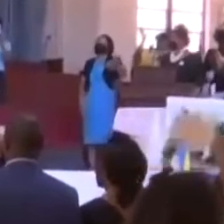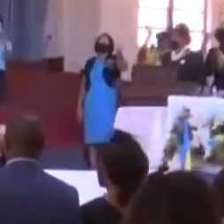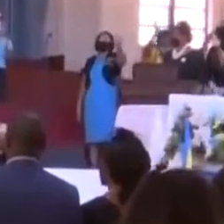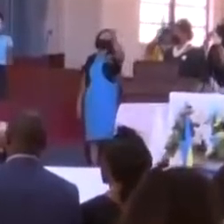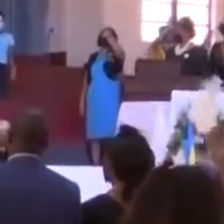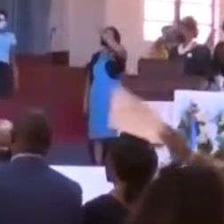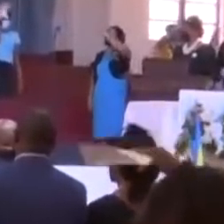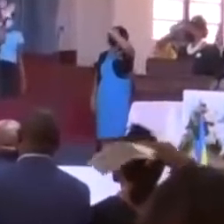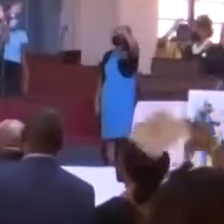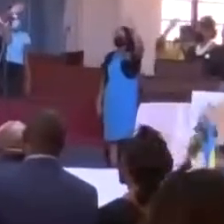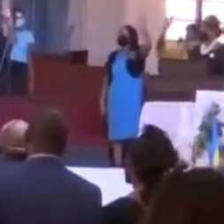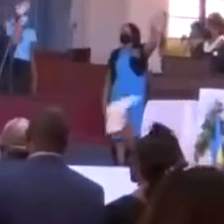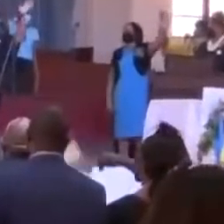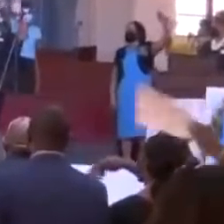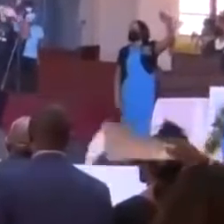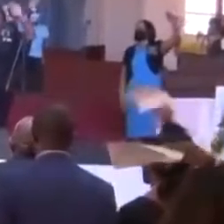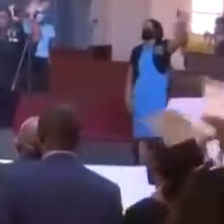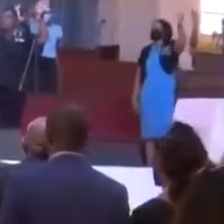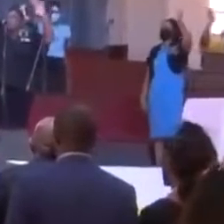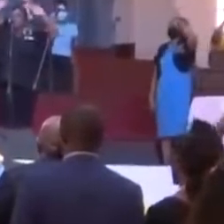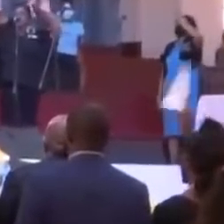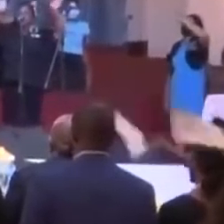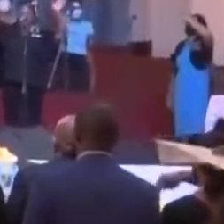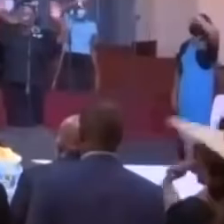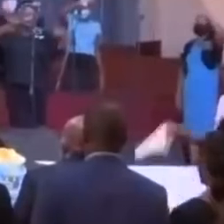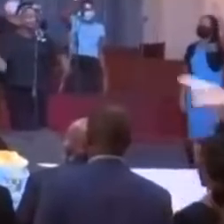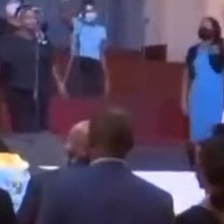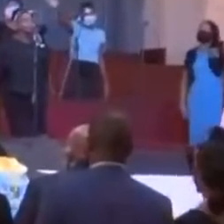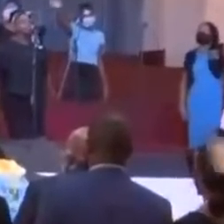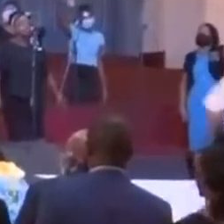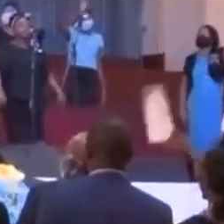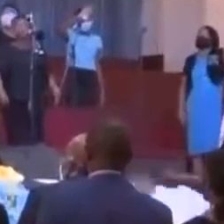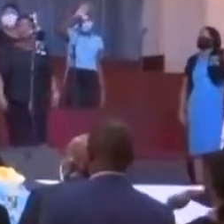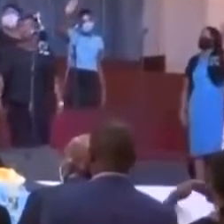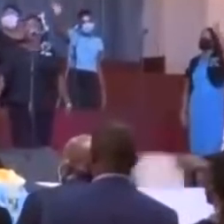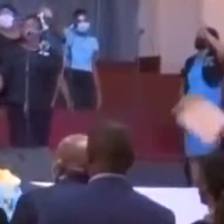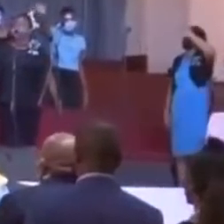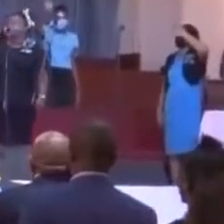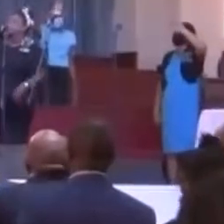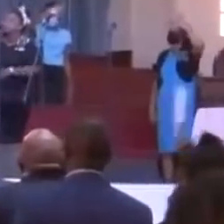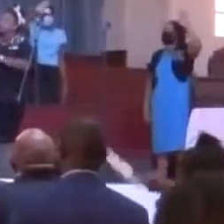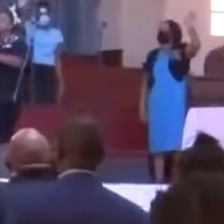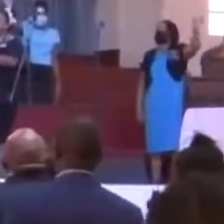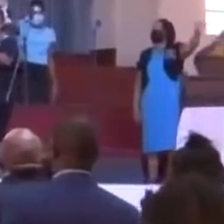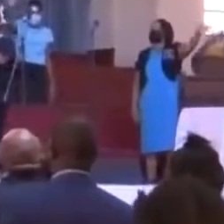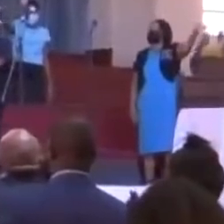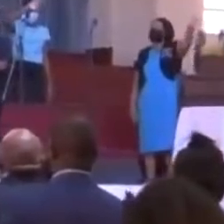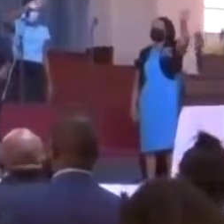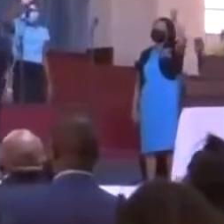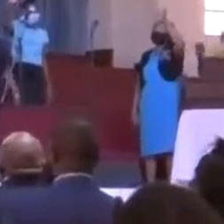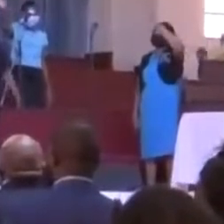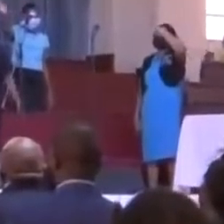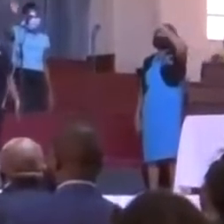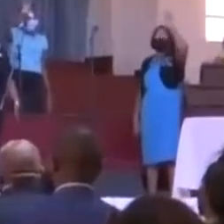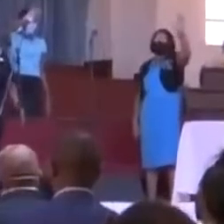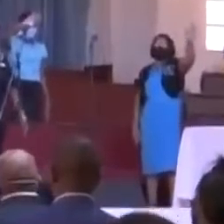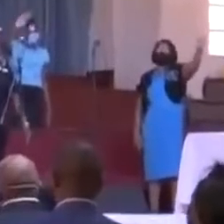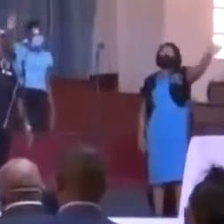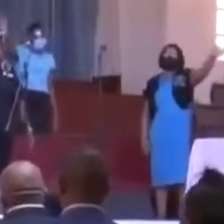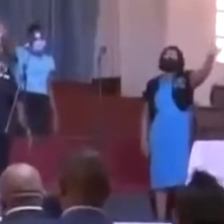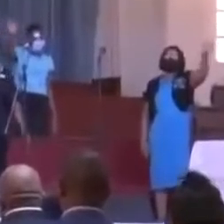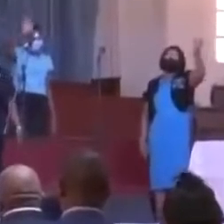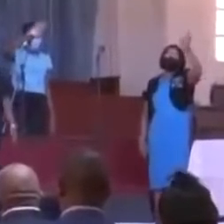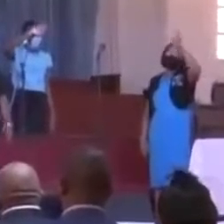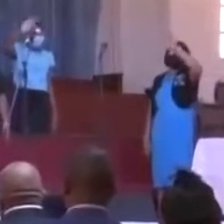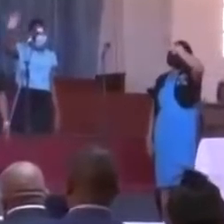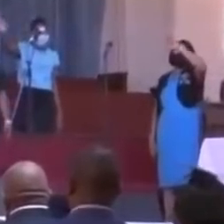The nation's 49th Independence Day celebrations continuing in true patriotic fashion. An ecumenical service being held at the